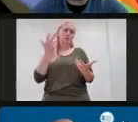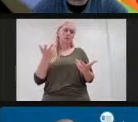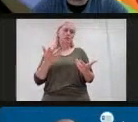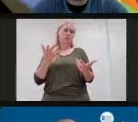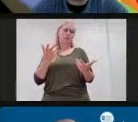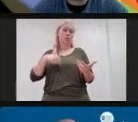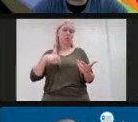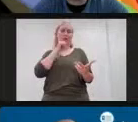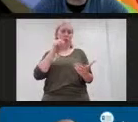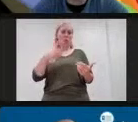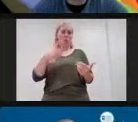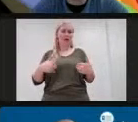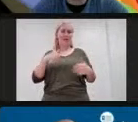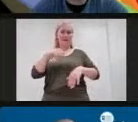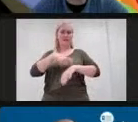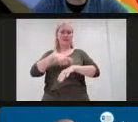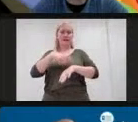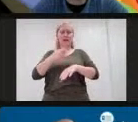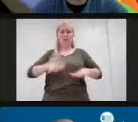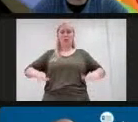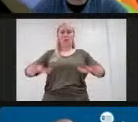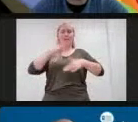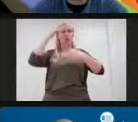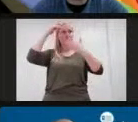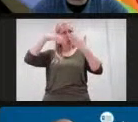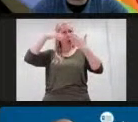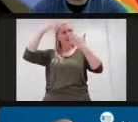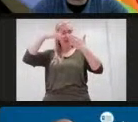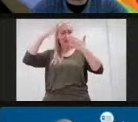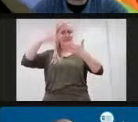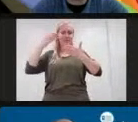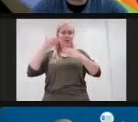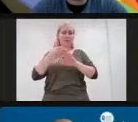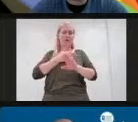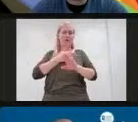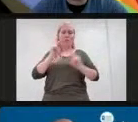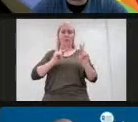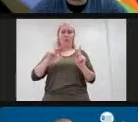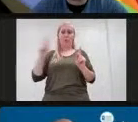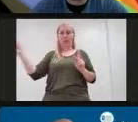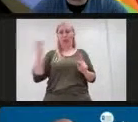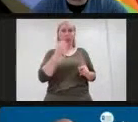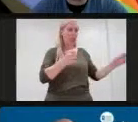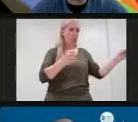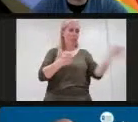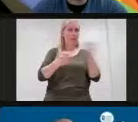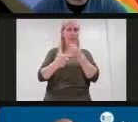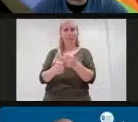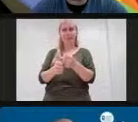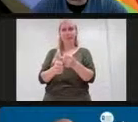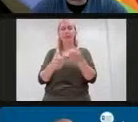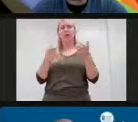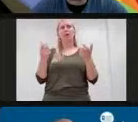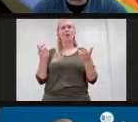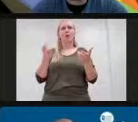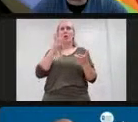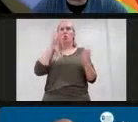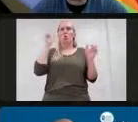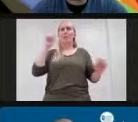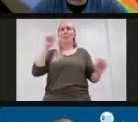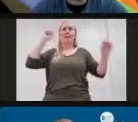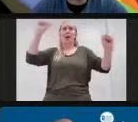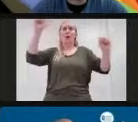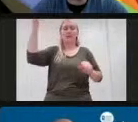we don't have that time or that space to process before like folks are being thrown in, and then it's like who can be the